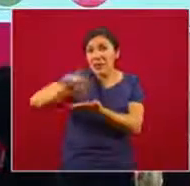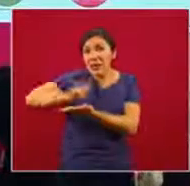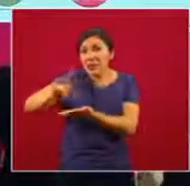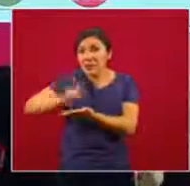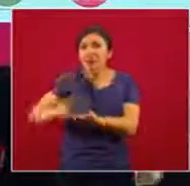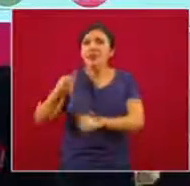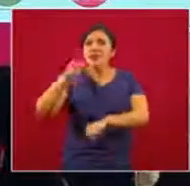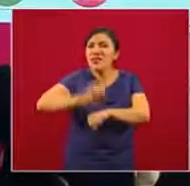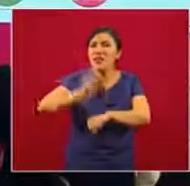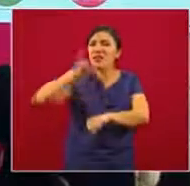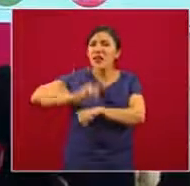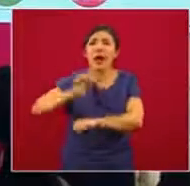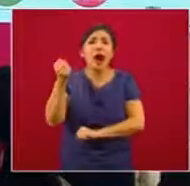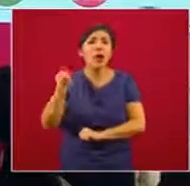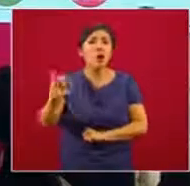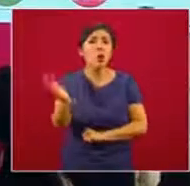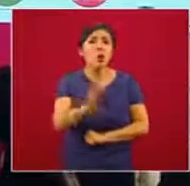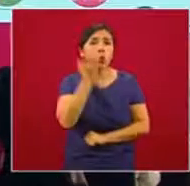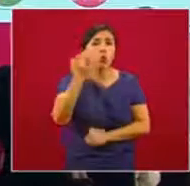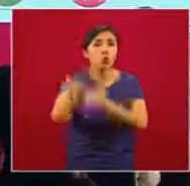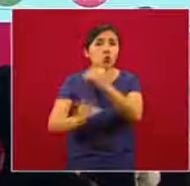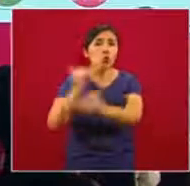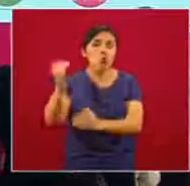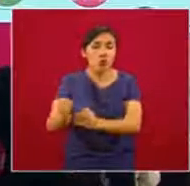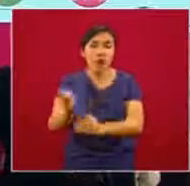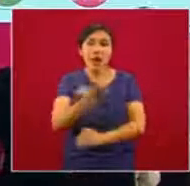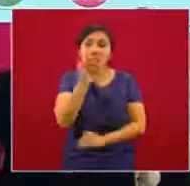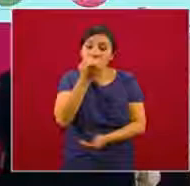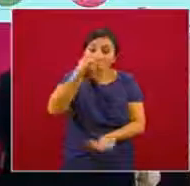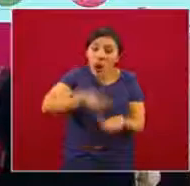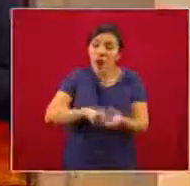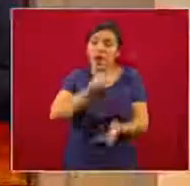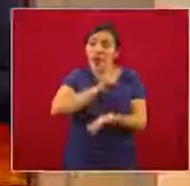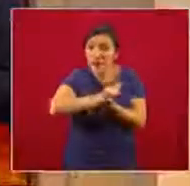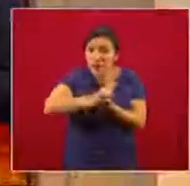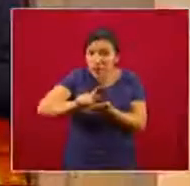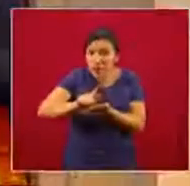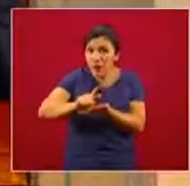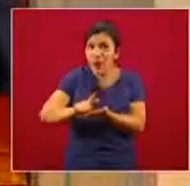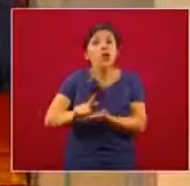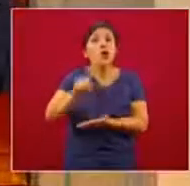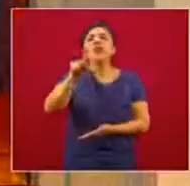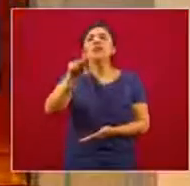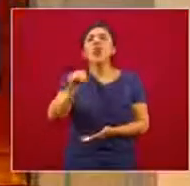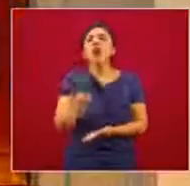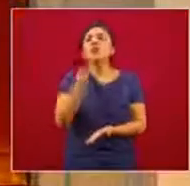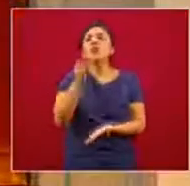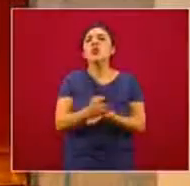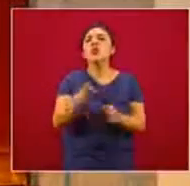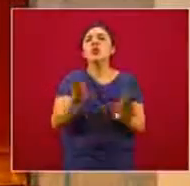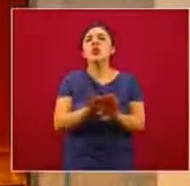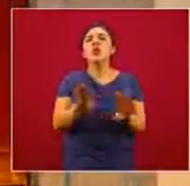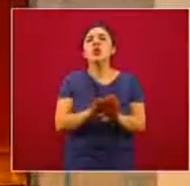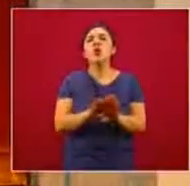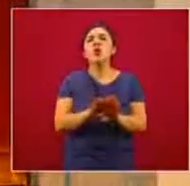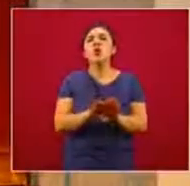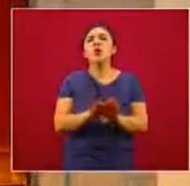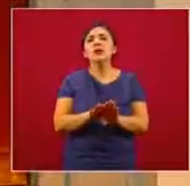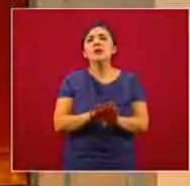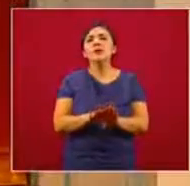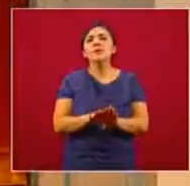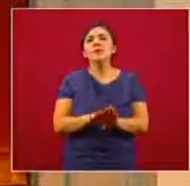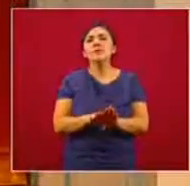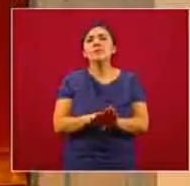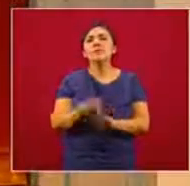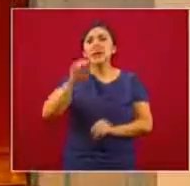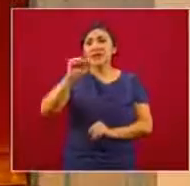in schools in terms of routine cleaning. So for schools to be kept clean, and not